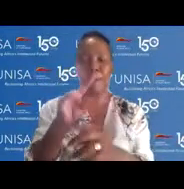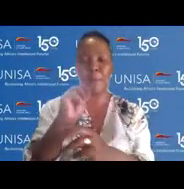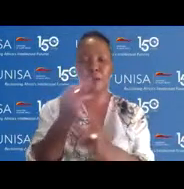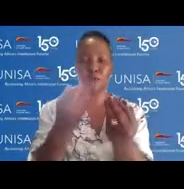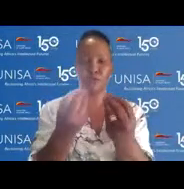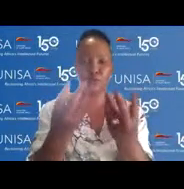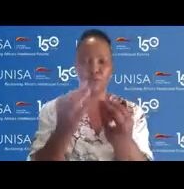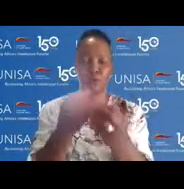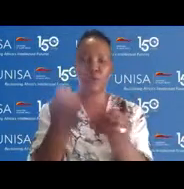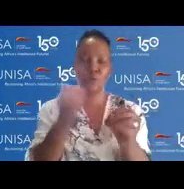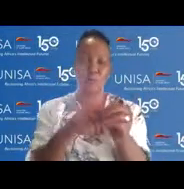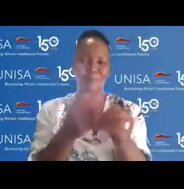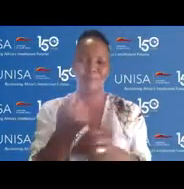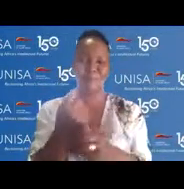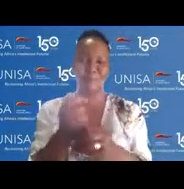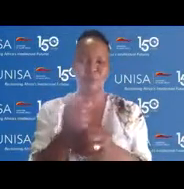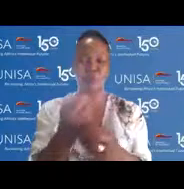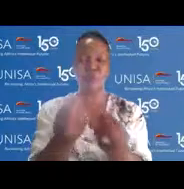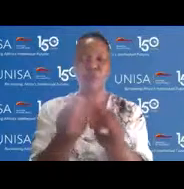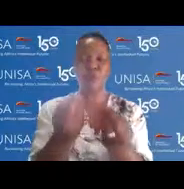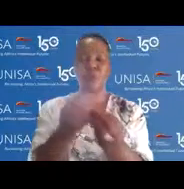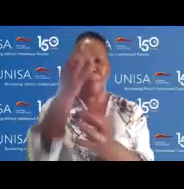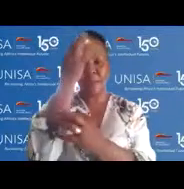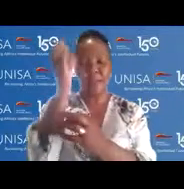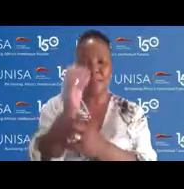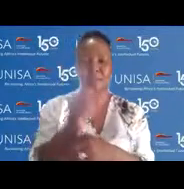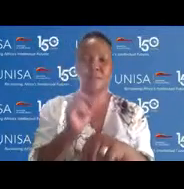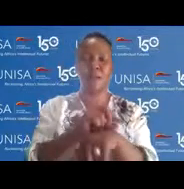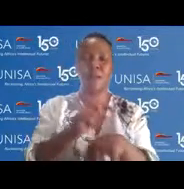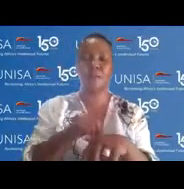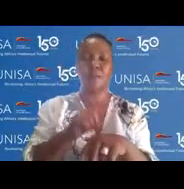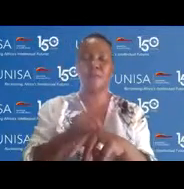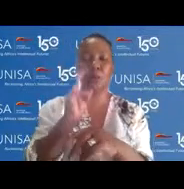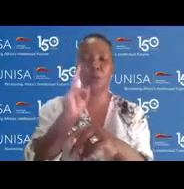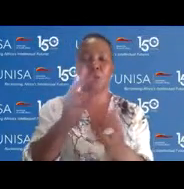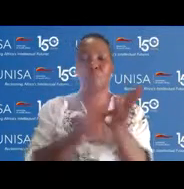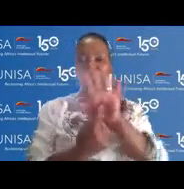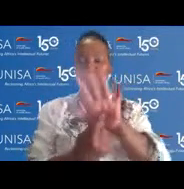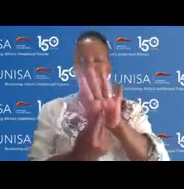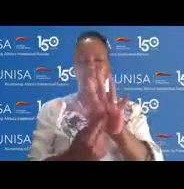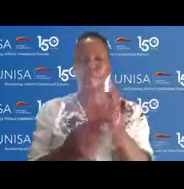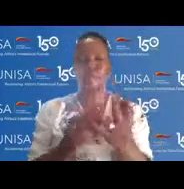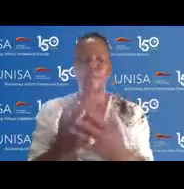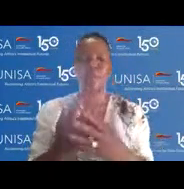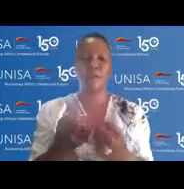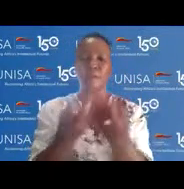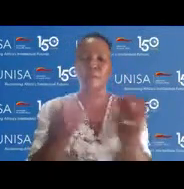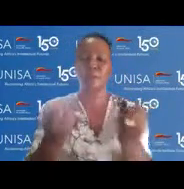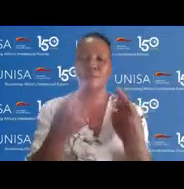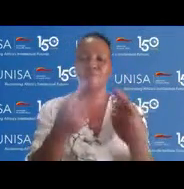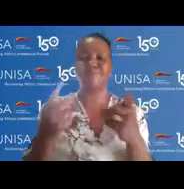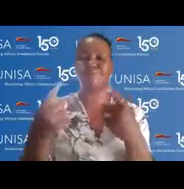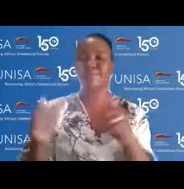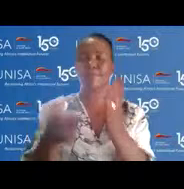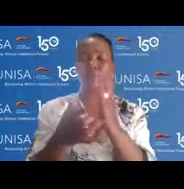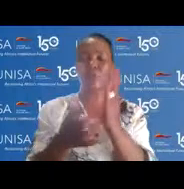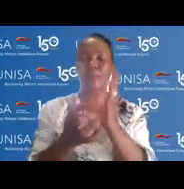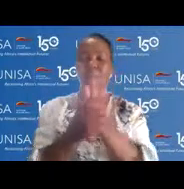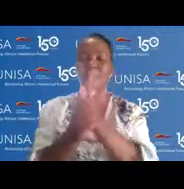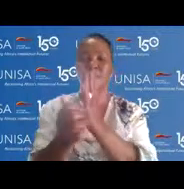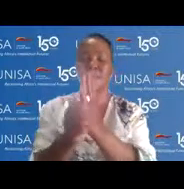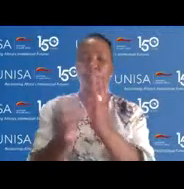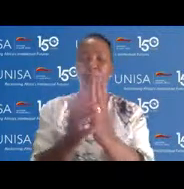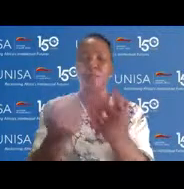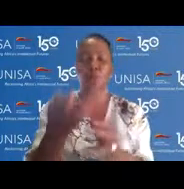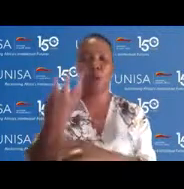in a few minutes' time. He's also going to be demonstrating a lot of these different technical skills that can really benefit you as